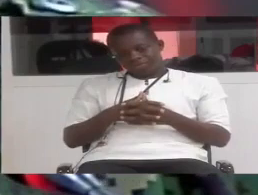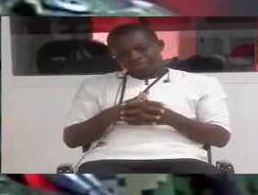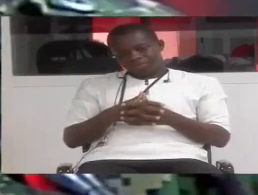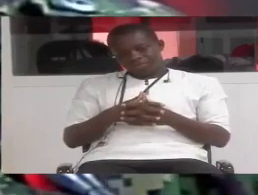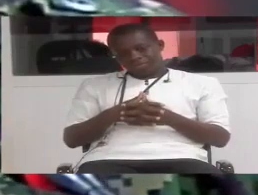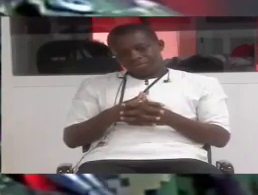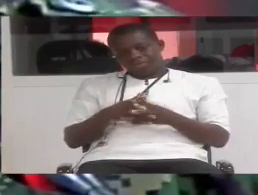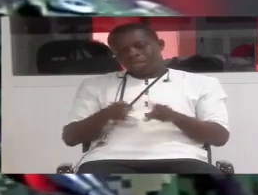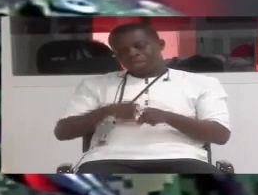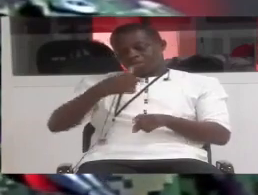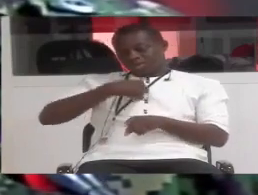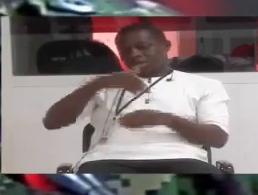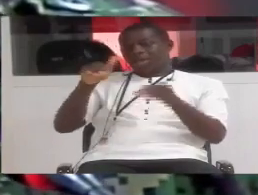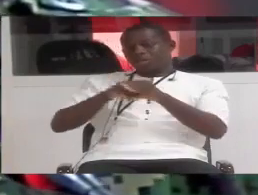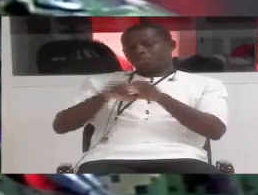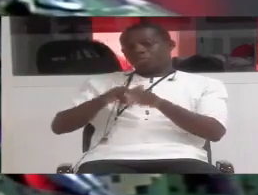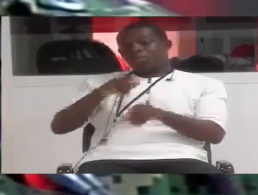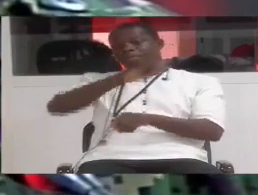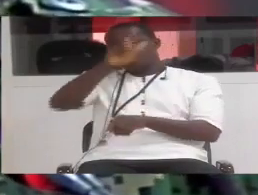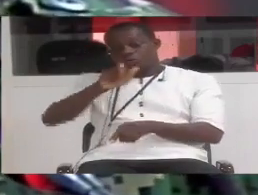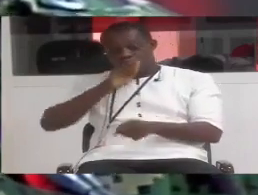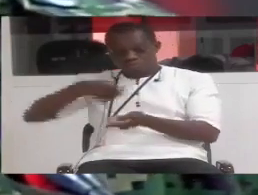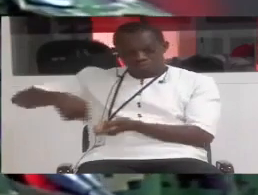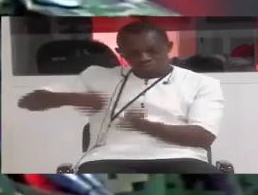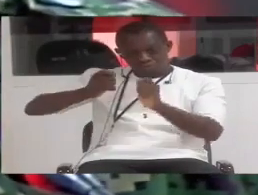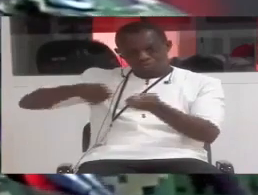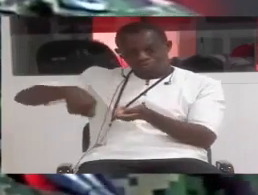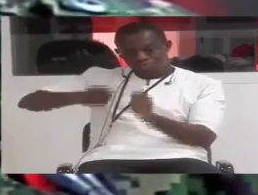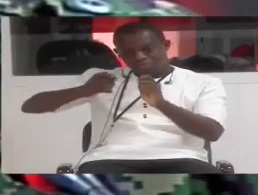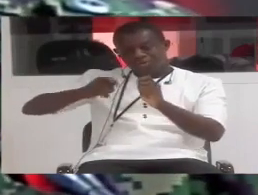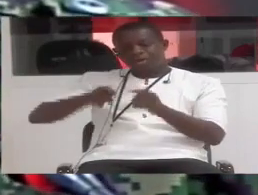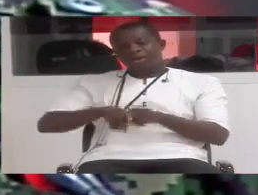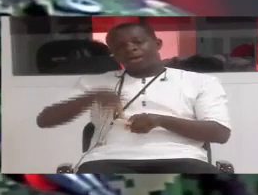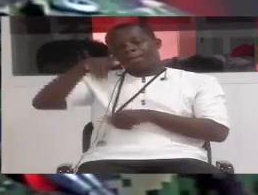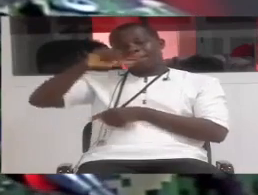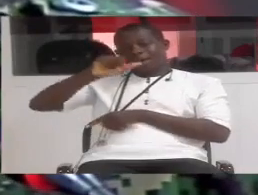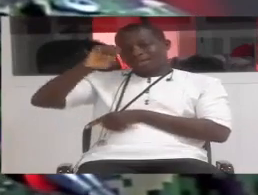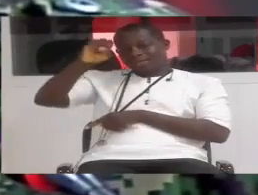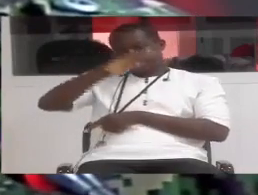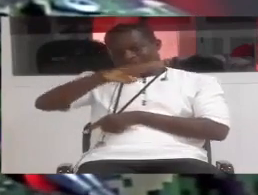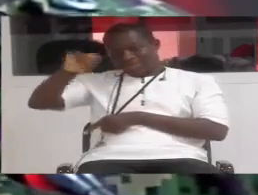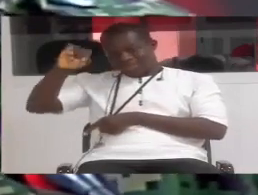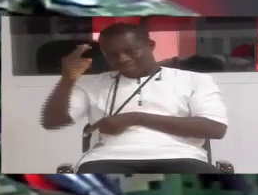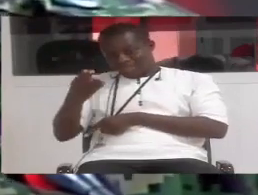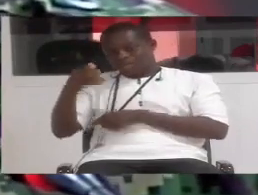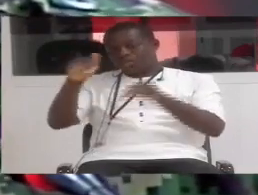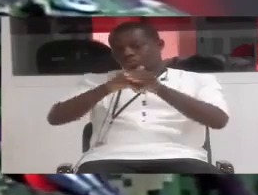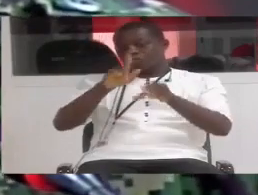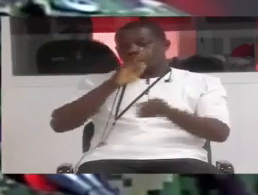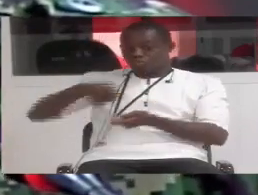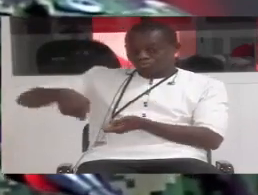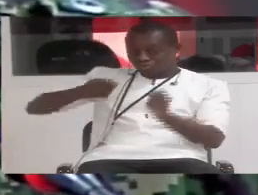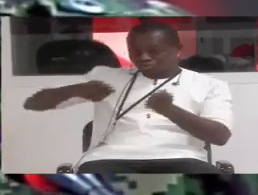Man bokkon na ci gaskati. I was a part of the diggers. Passane bokon na ci gaskati. Passane was also among the diggers.